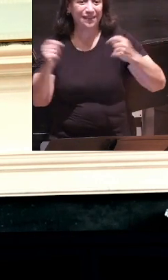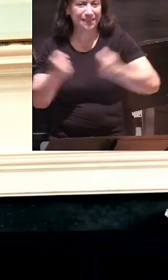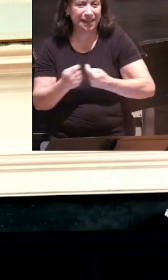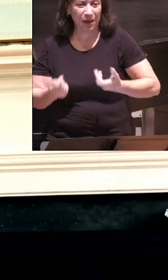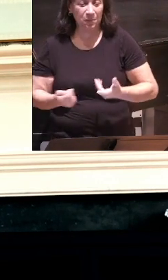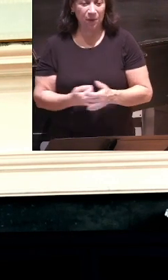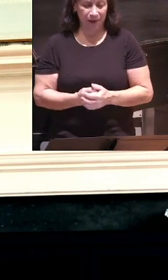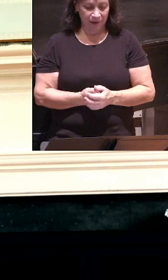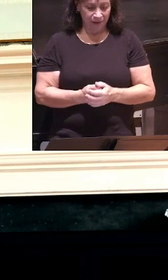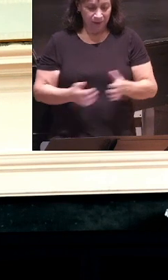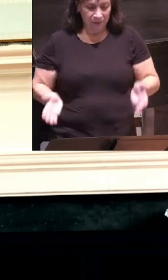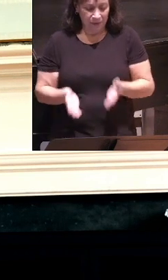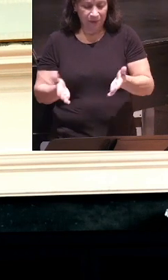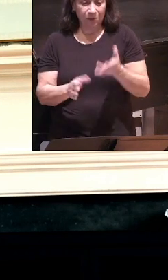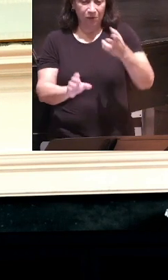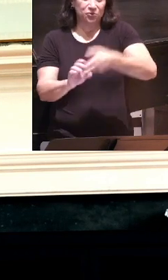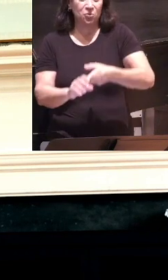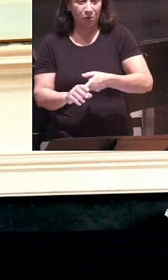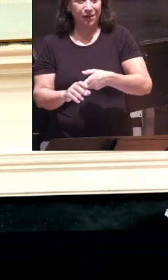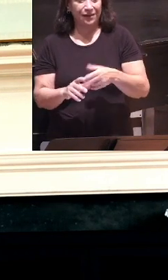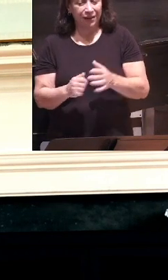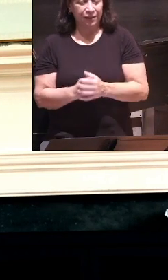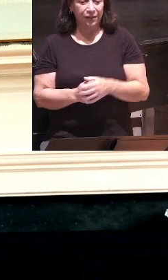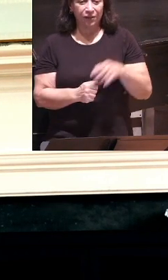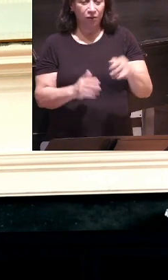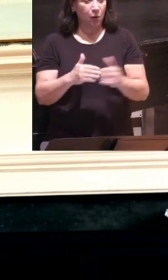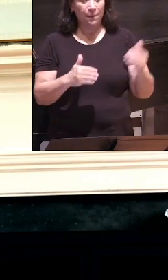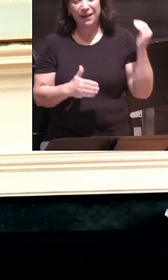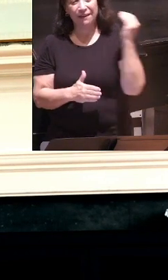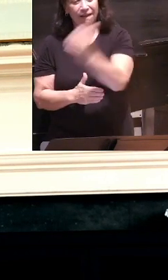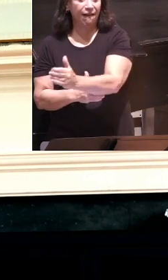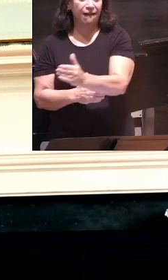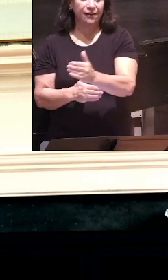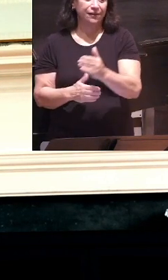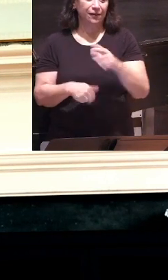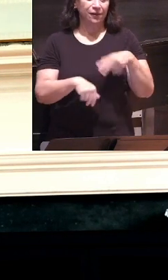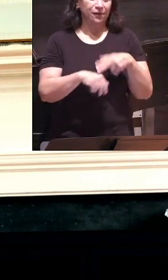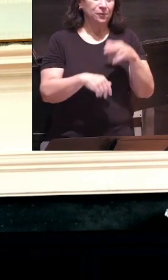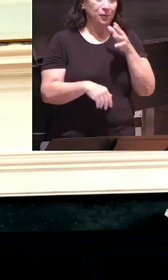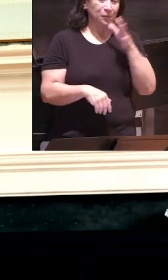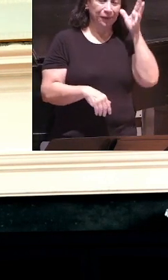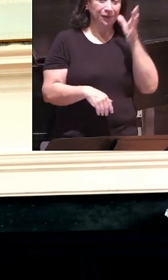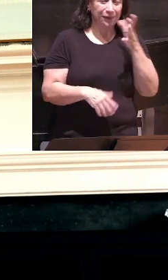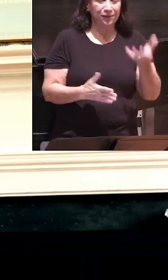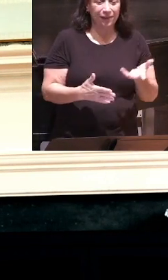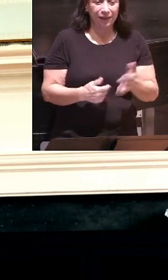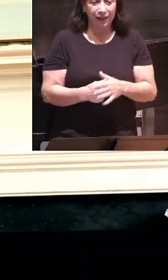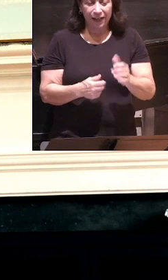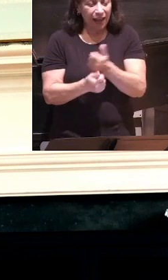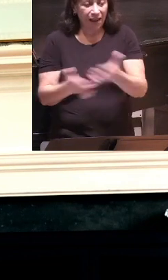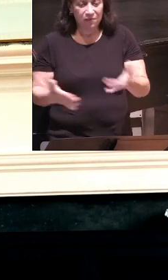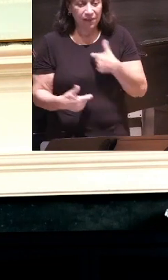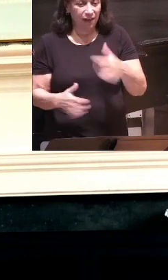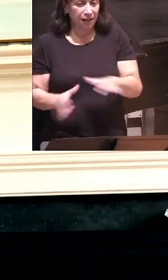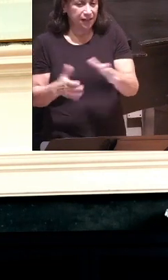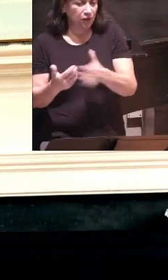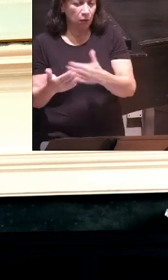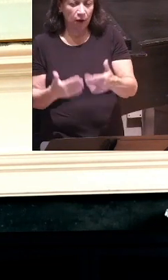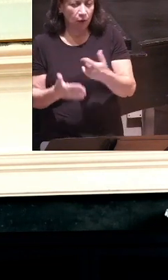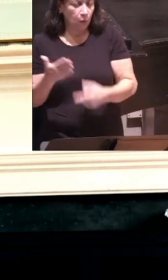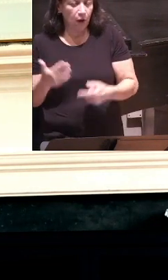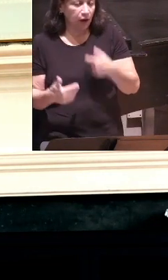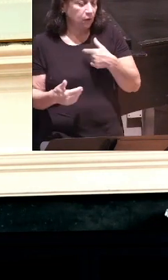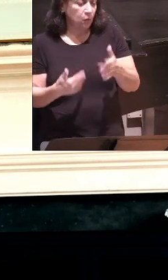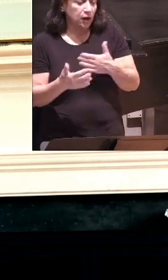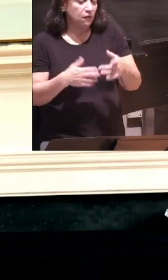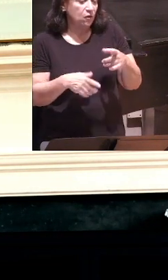at Howard, you know, you would join the board. You went above and beyond in everything I did, and no matter what, you were there for me. Whenever I